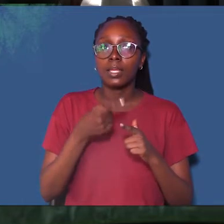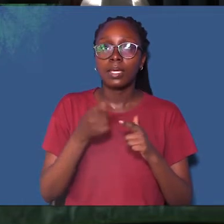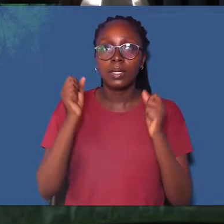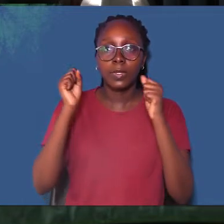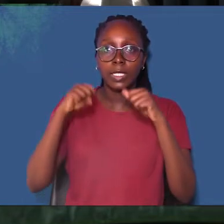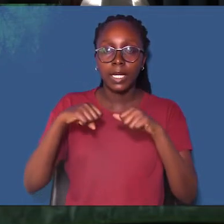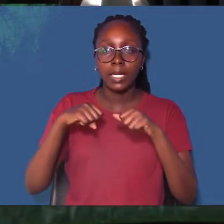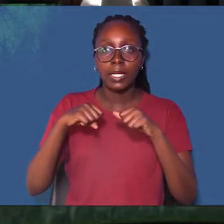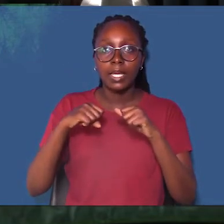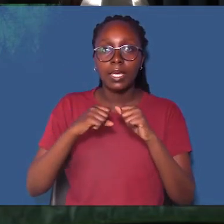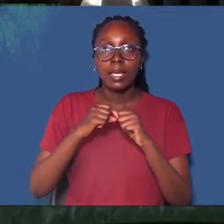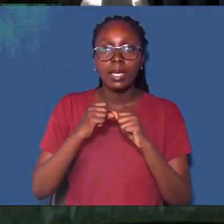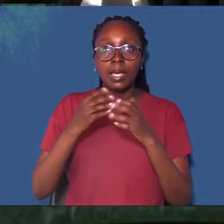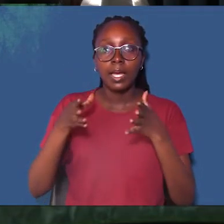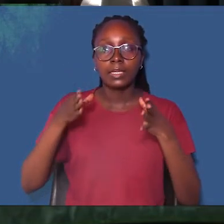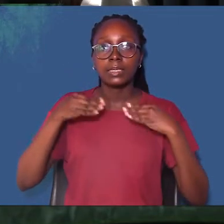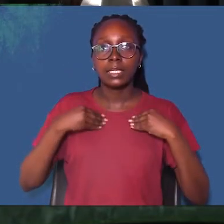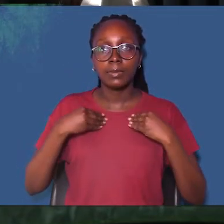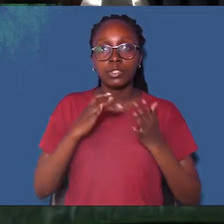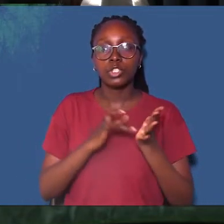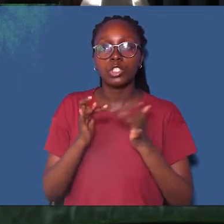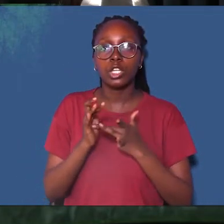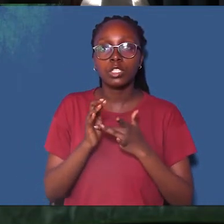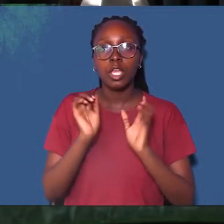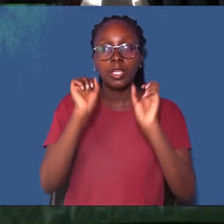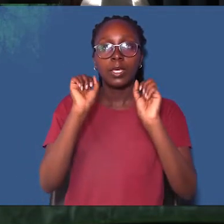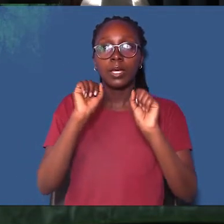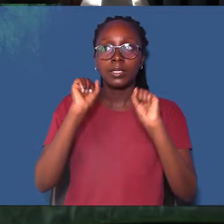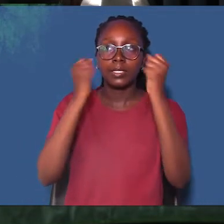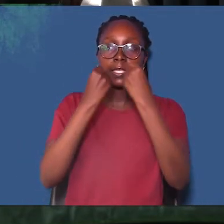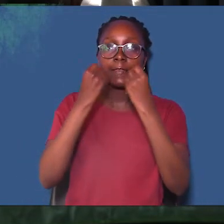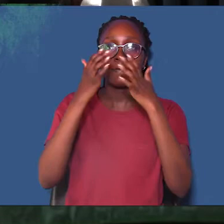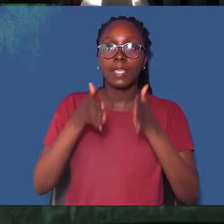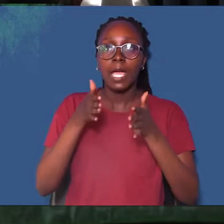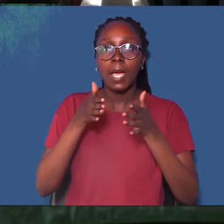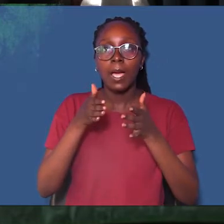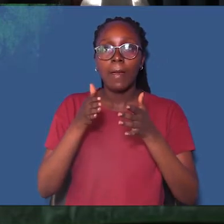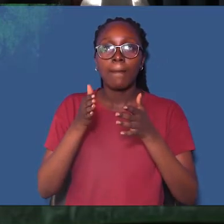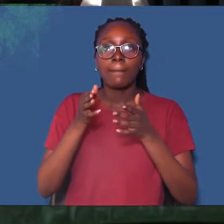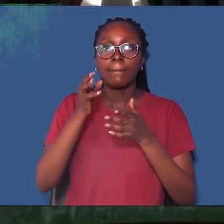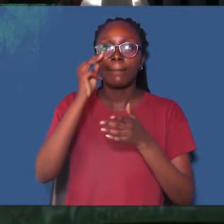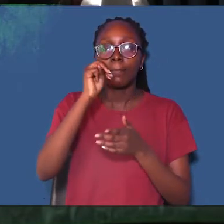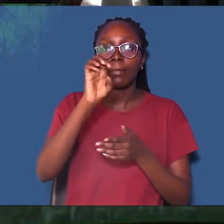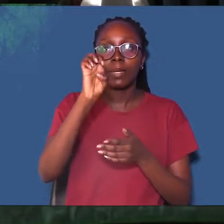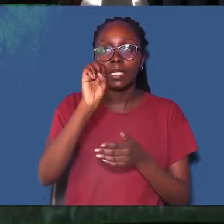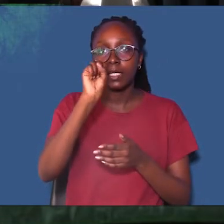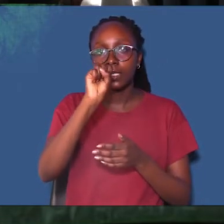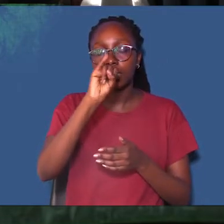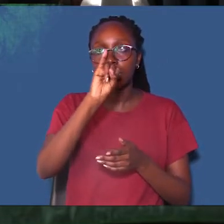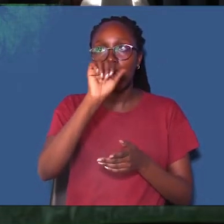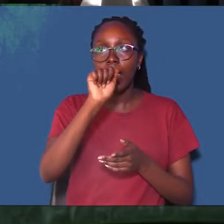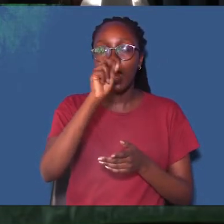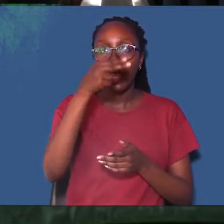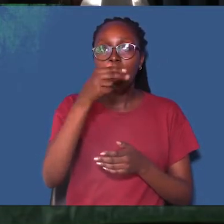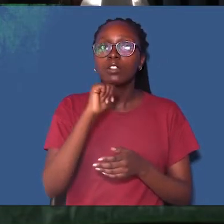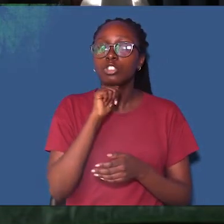and not like the chief priests and other people are saying that he's just a prophet, that he's Elijah, who has actually